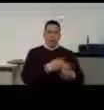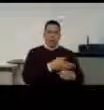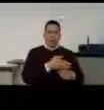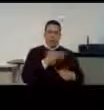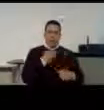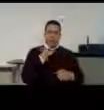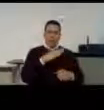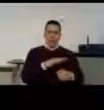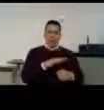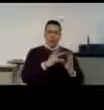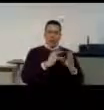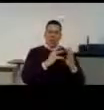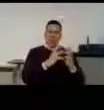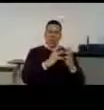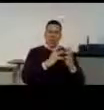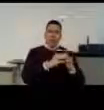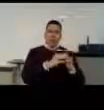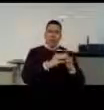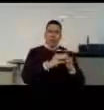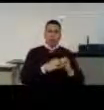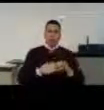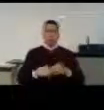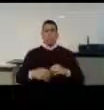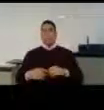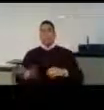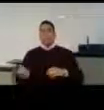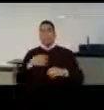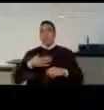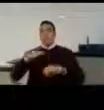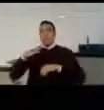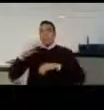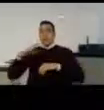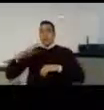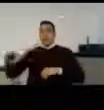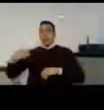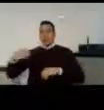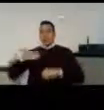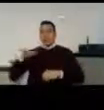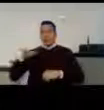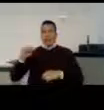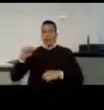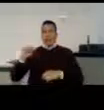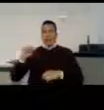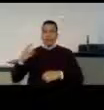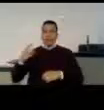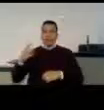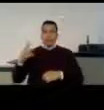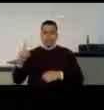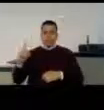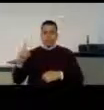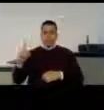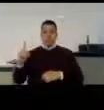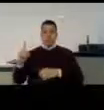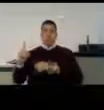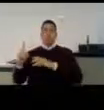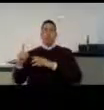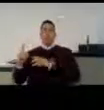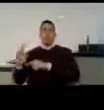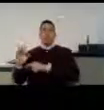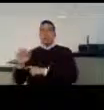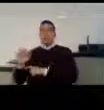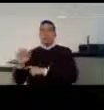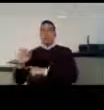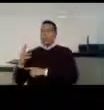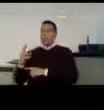my community. The kids, one of my kids has ADHD. There is a